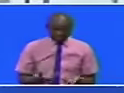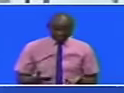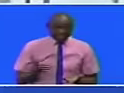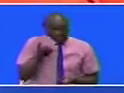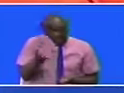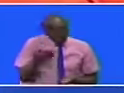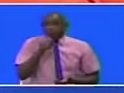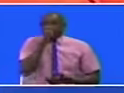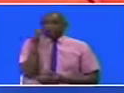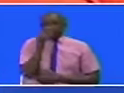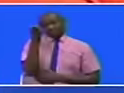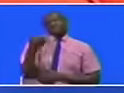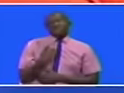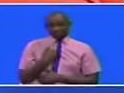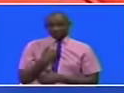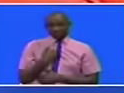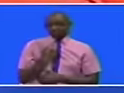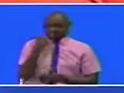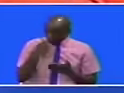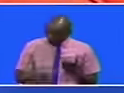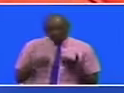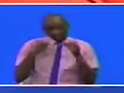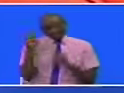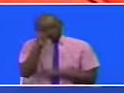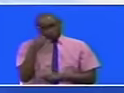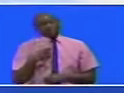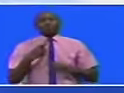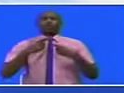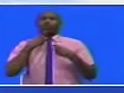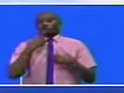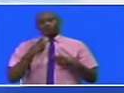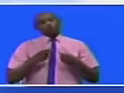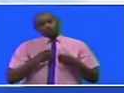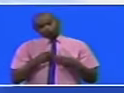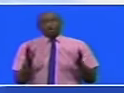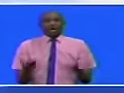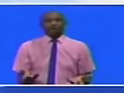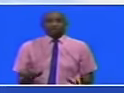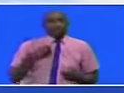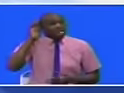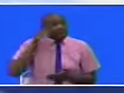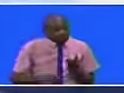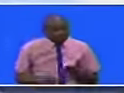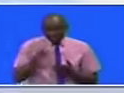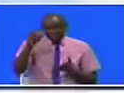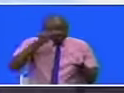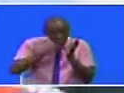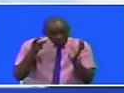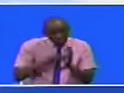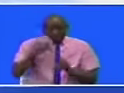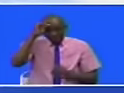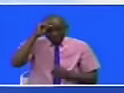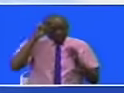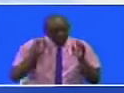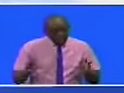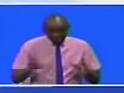now a private entity and questioned the move by the president to commission it. Kwa maana tunasikia tena, hiyo mradi hata si ya serikali,